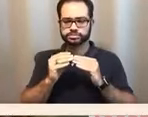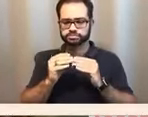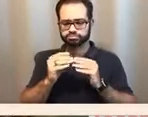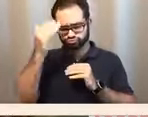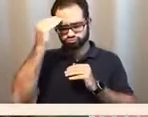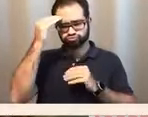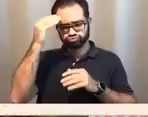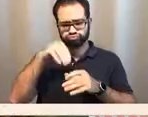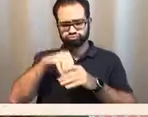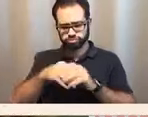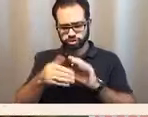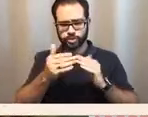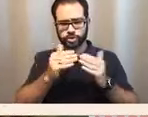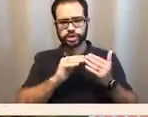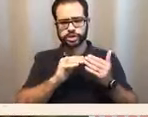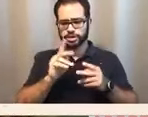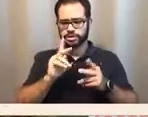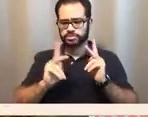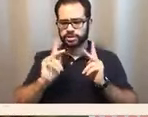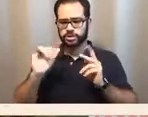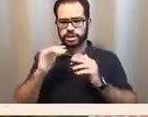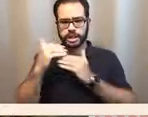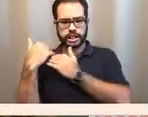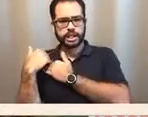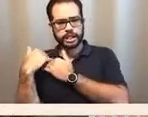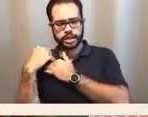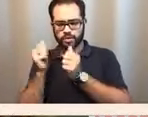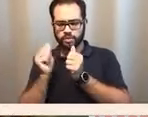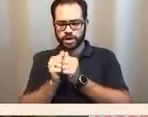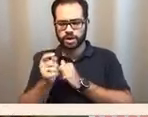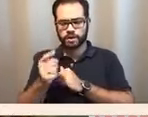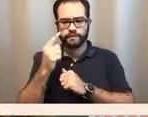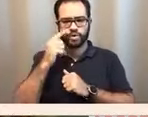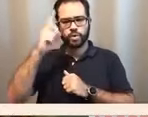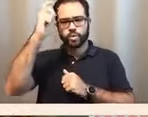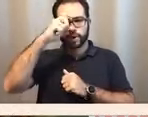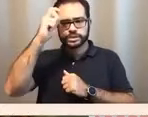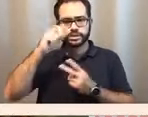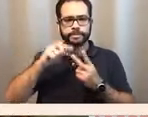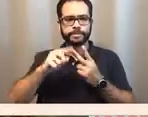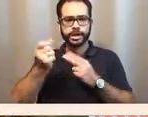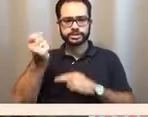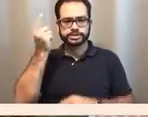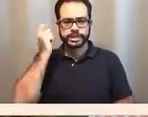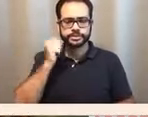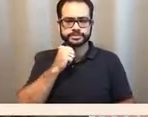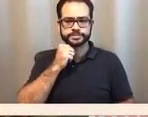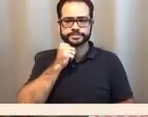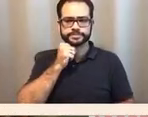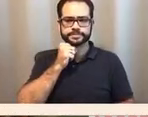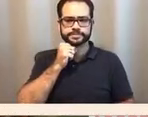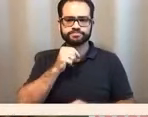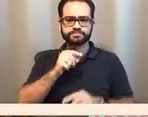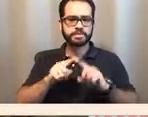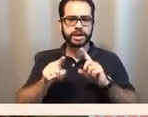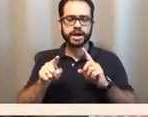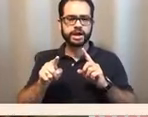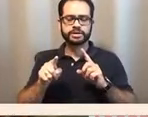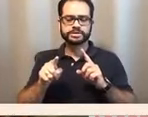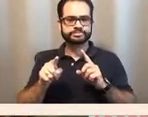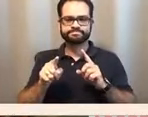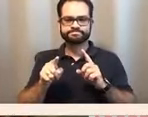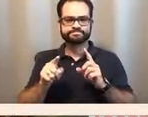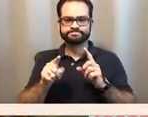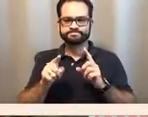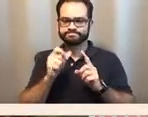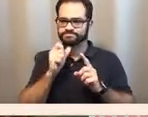people kind of lean on him for wisdom and understanding. But things were just wasn't going right